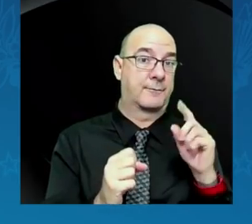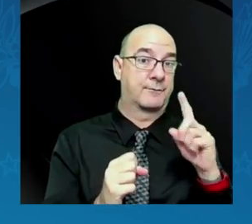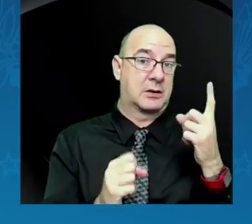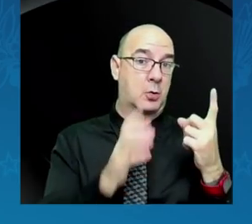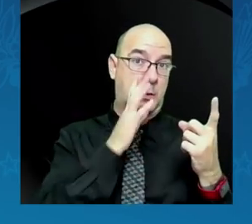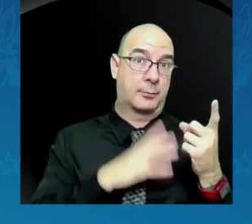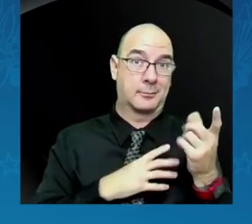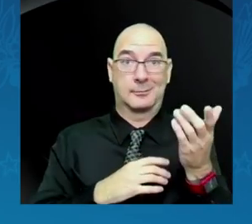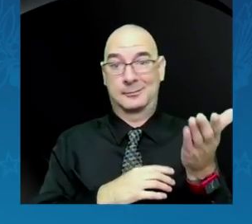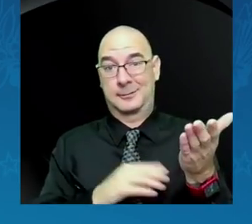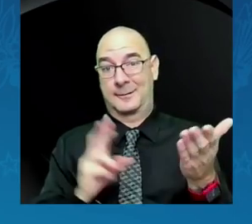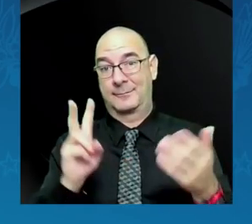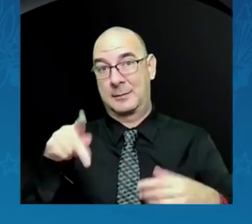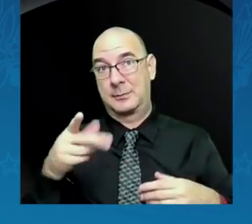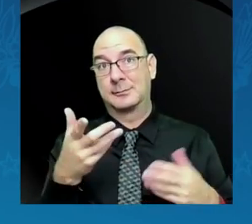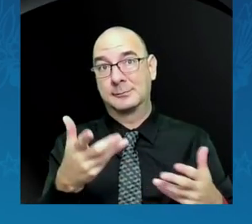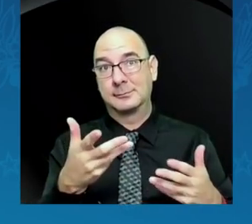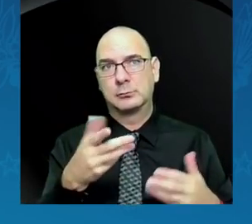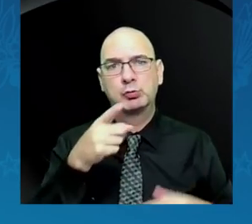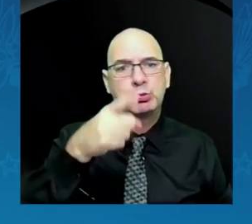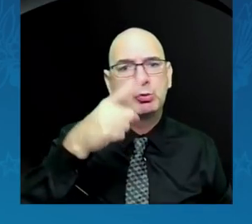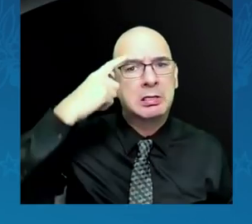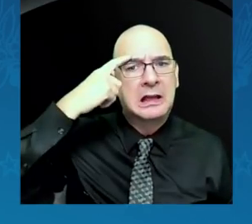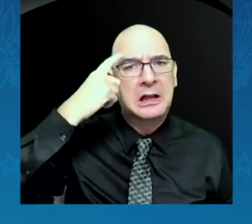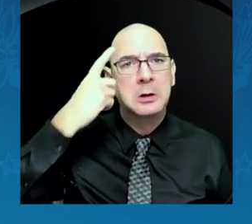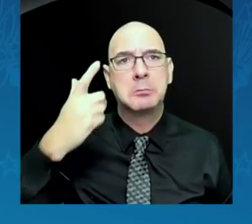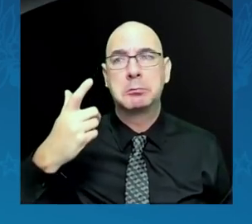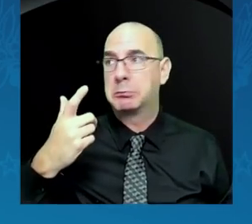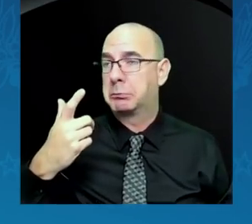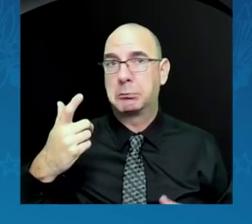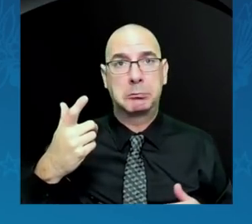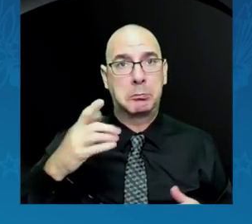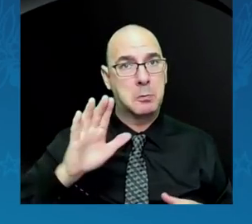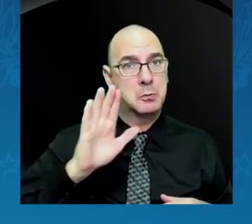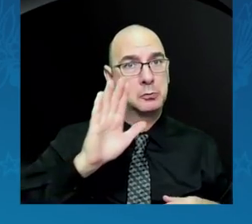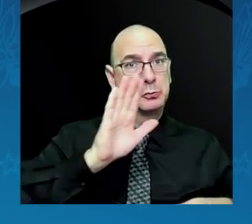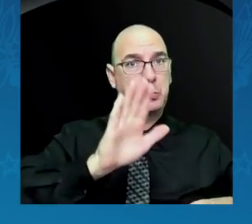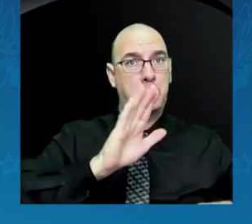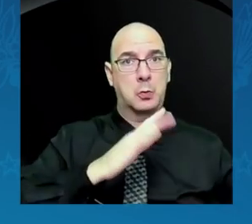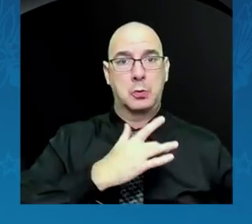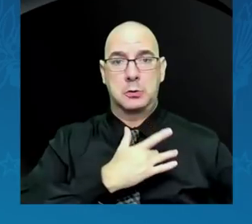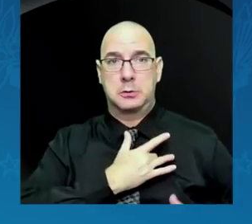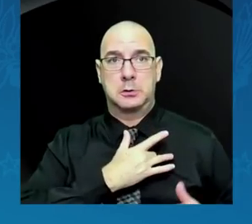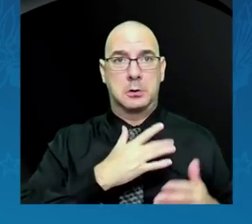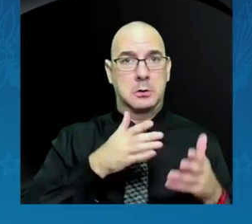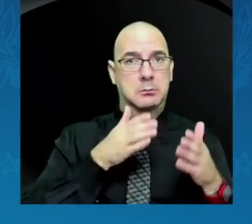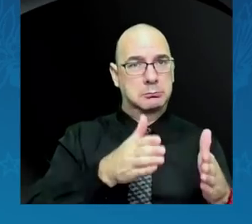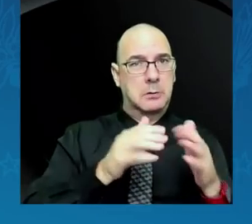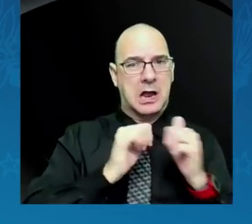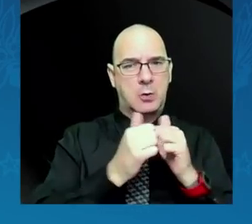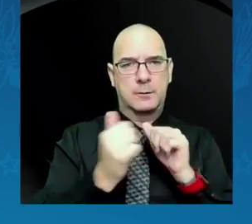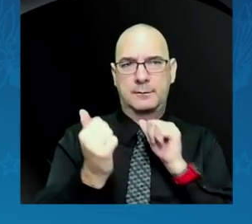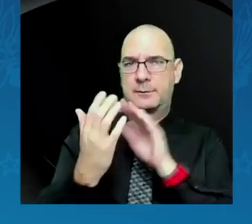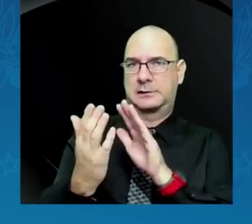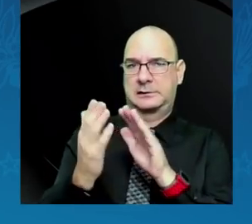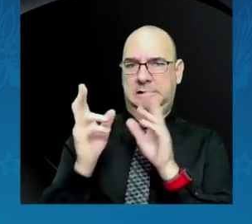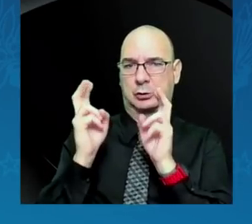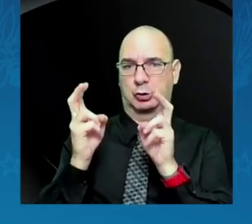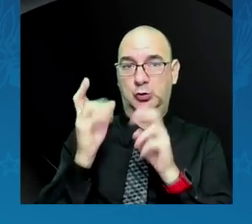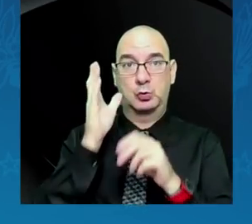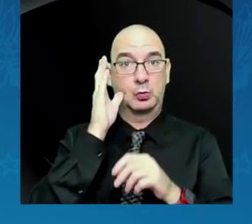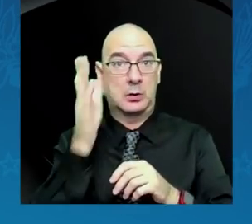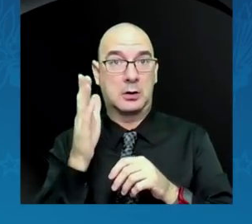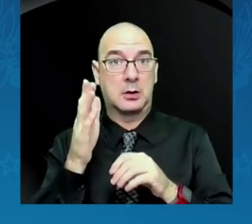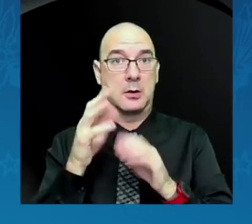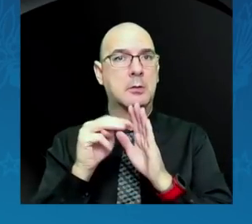the way you dealt with this issue during the last days could be a kind of model for European and